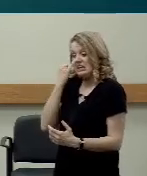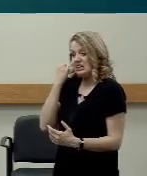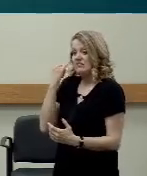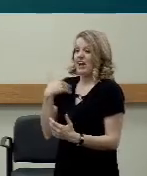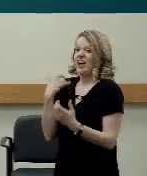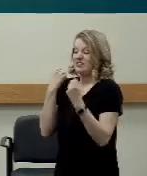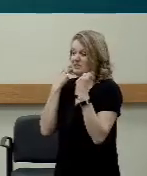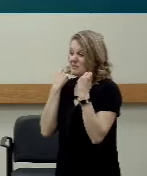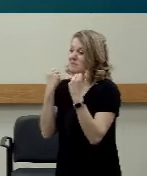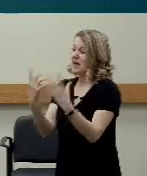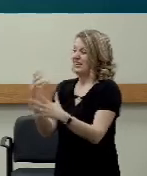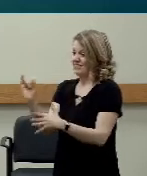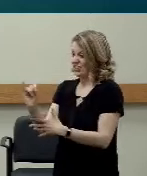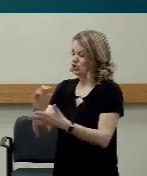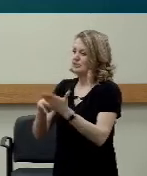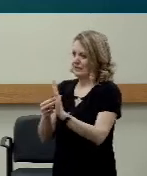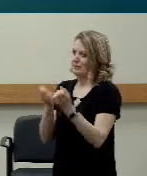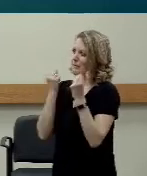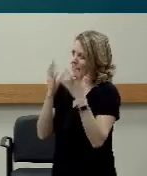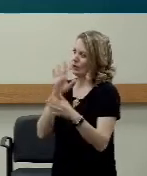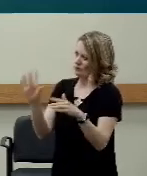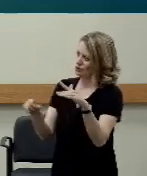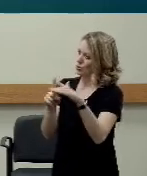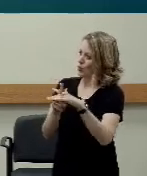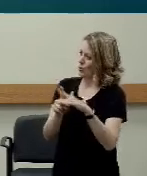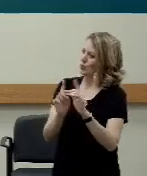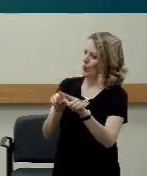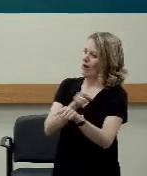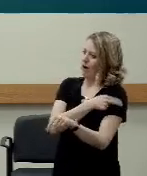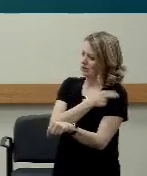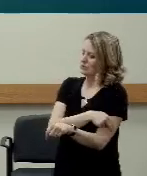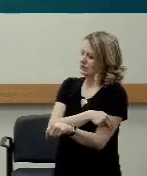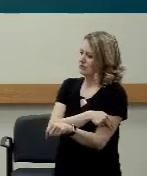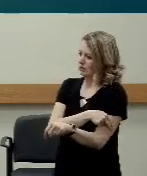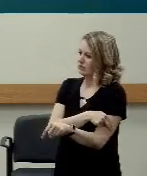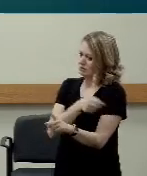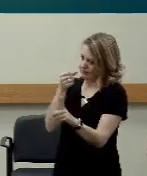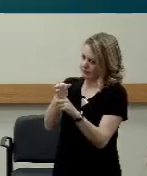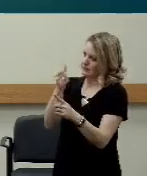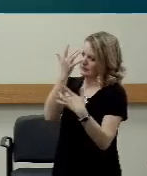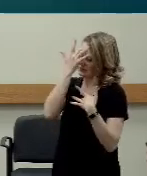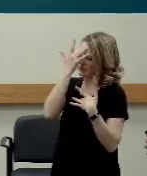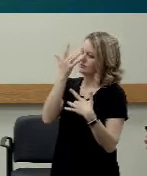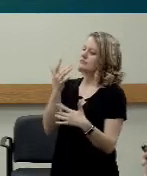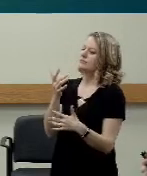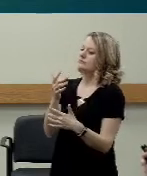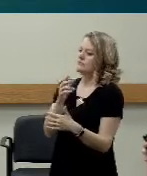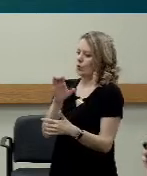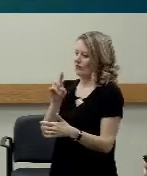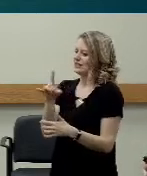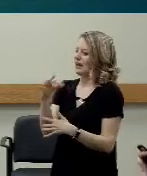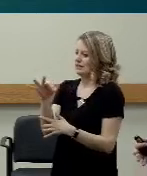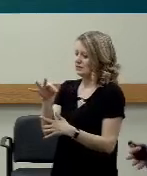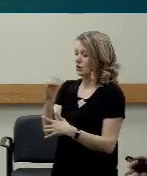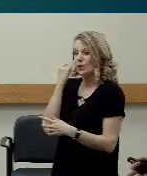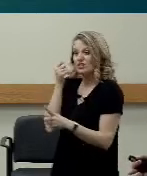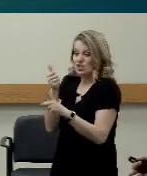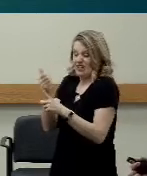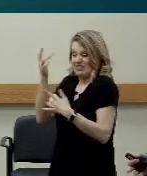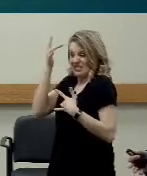we would be seeing those hospitalizations in our local hospitals for COVID-19. And if you're someone who is ill and you go